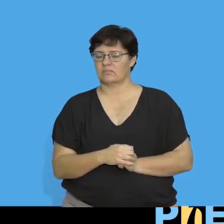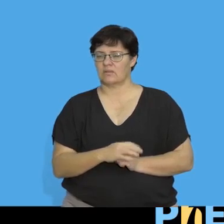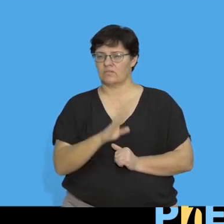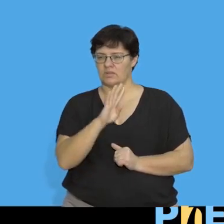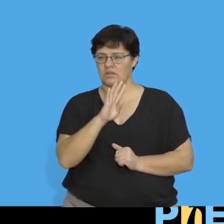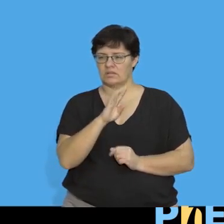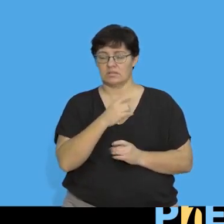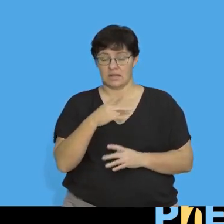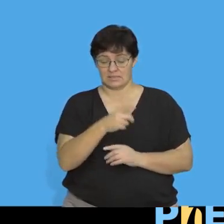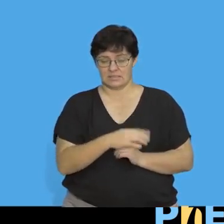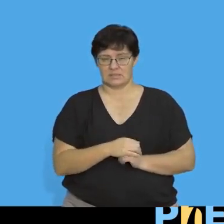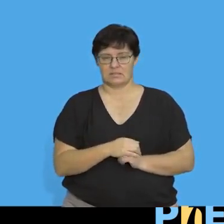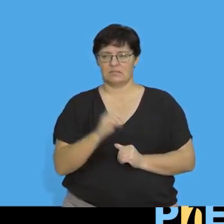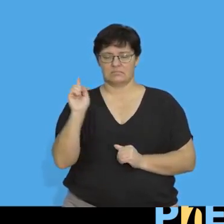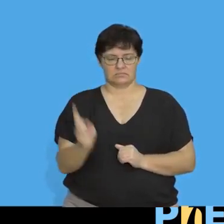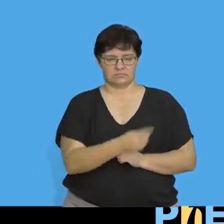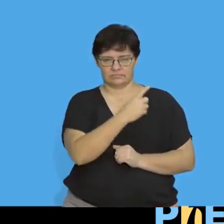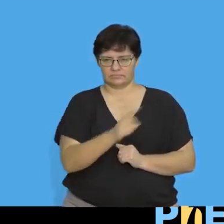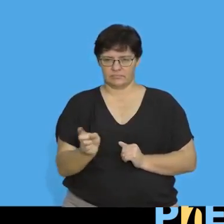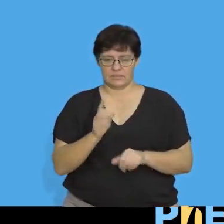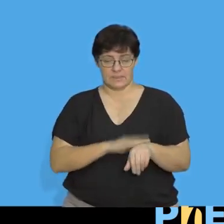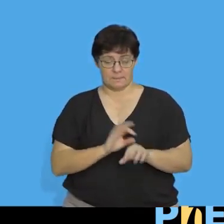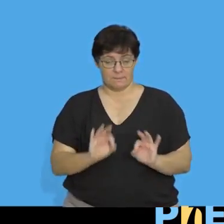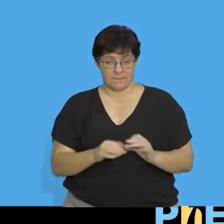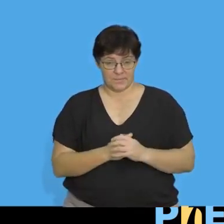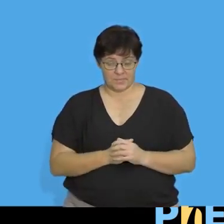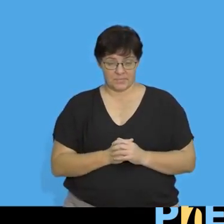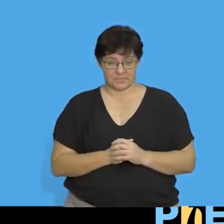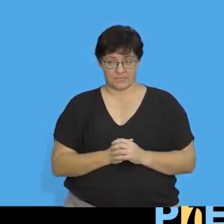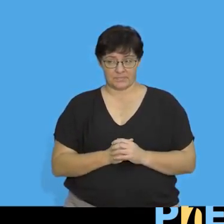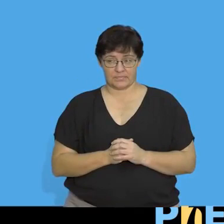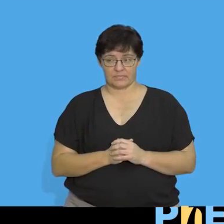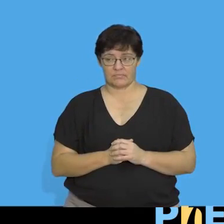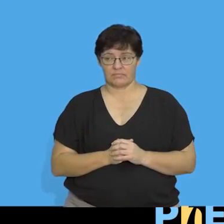starting there, let it swing, measure the period,